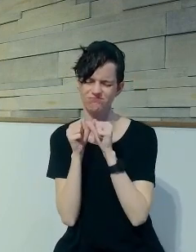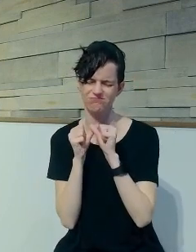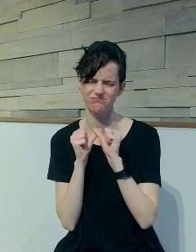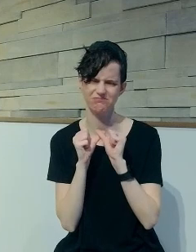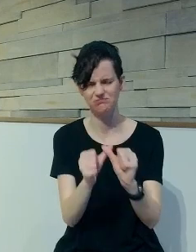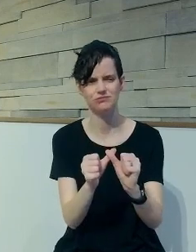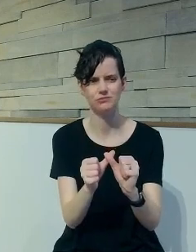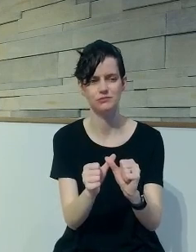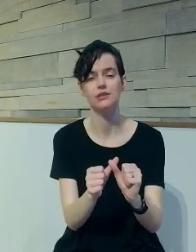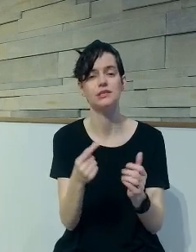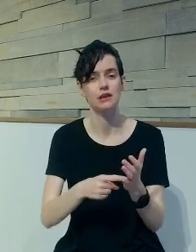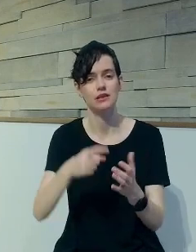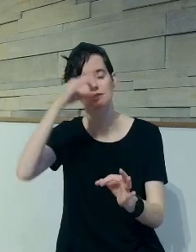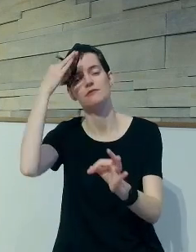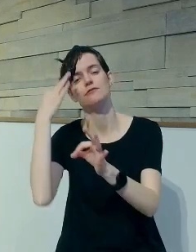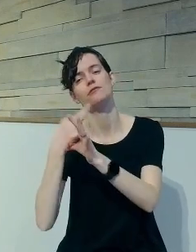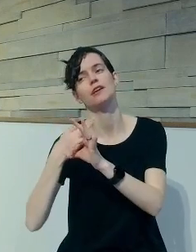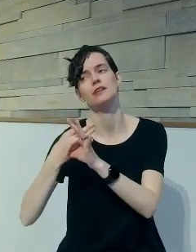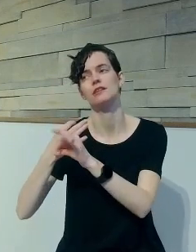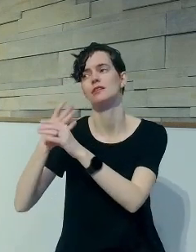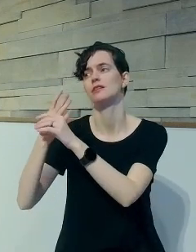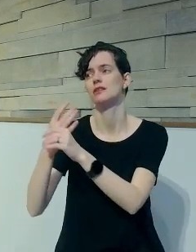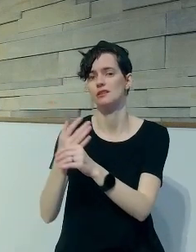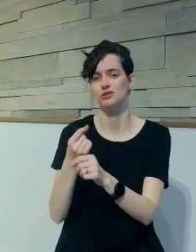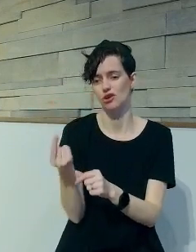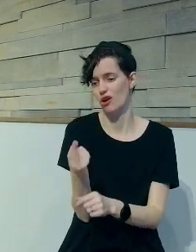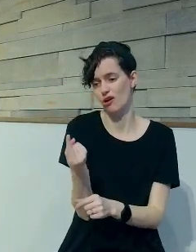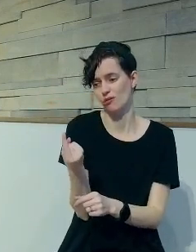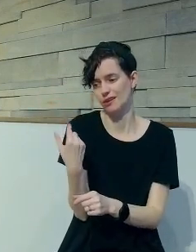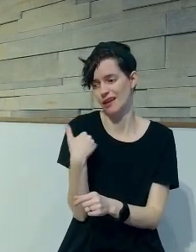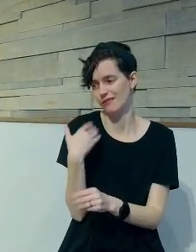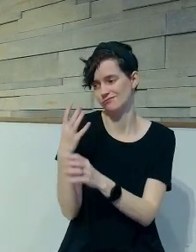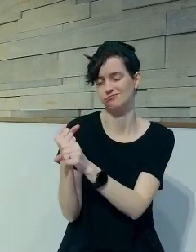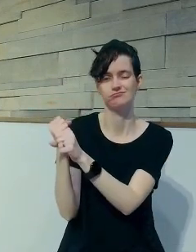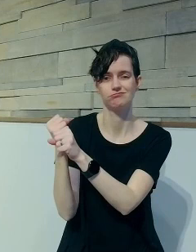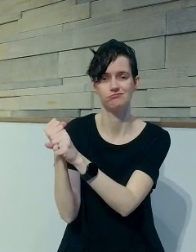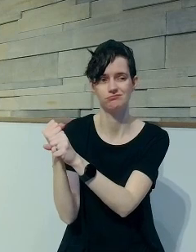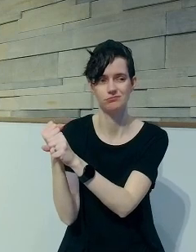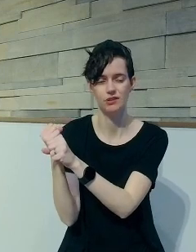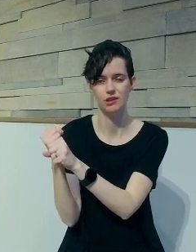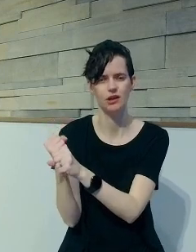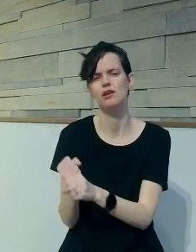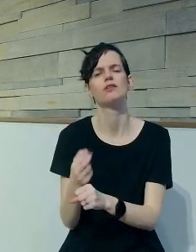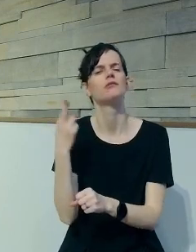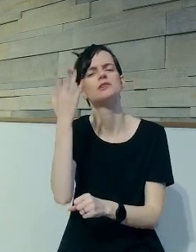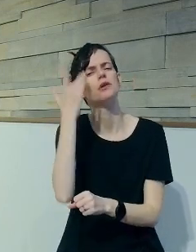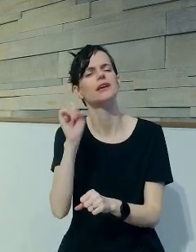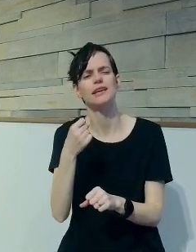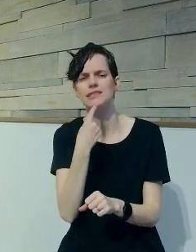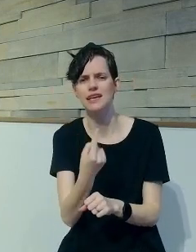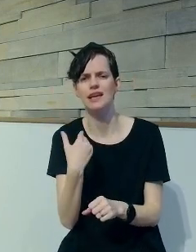And sometimes faith in God is all that we have to hang on to. And the reason why I can say